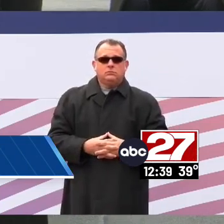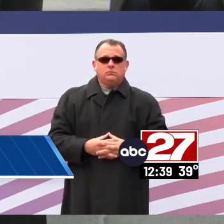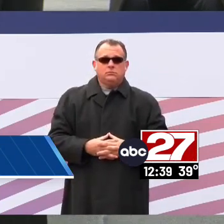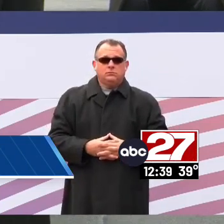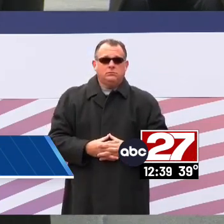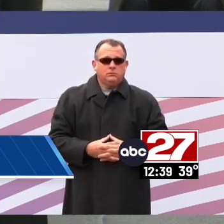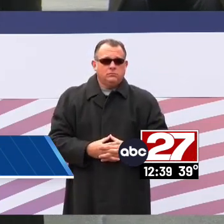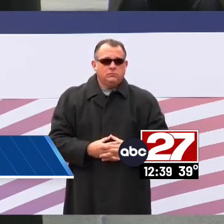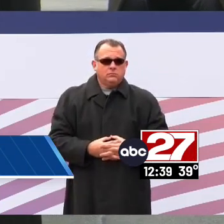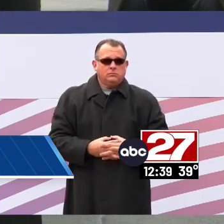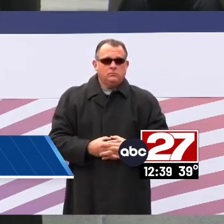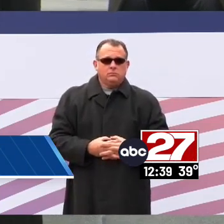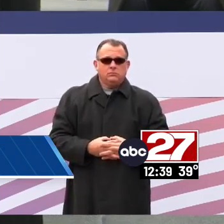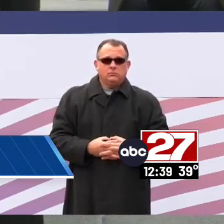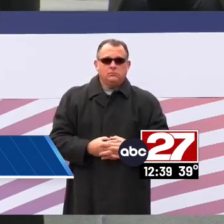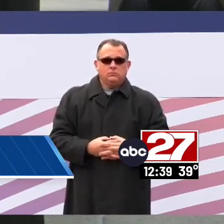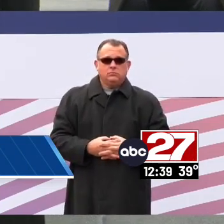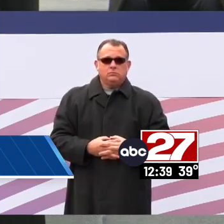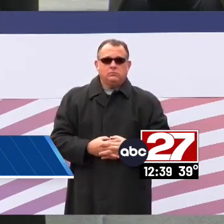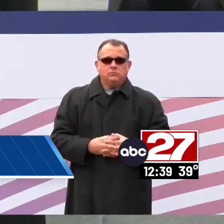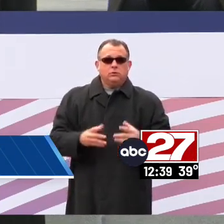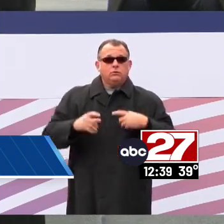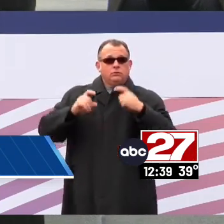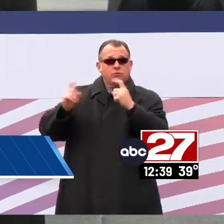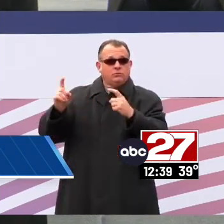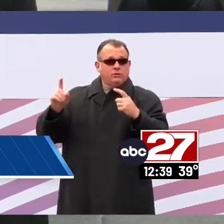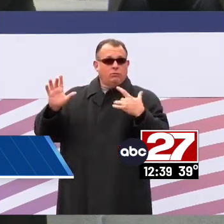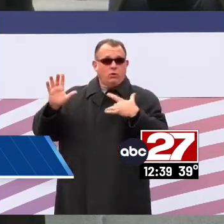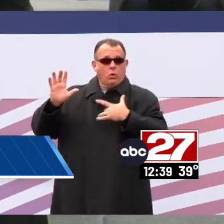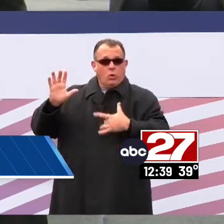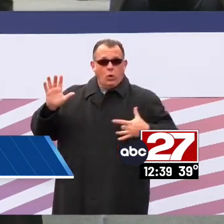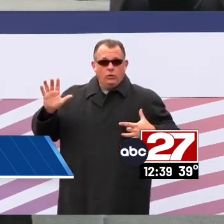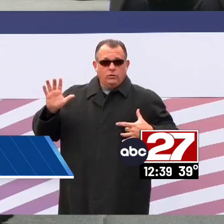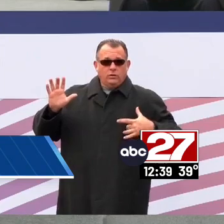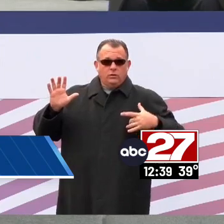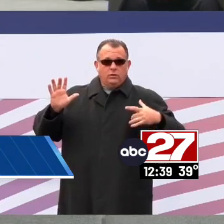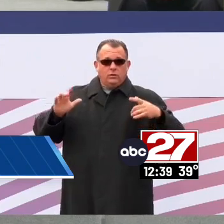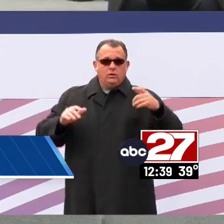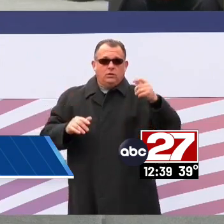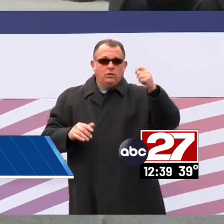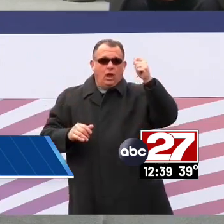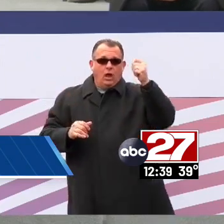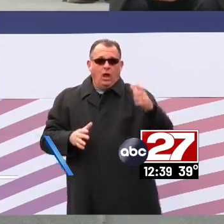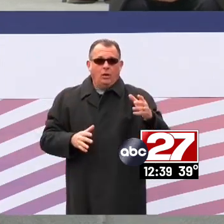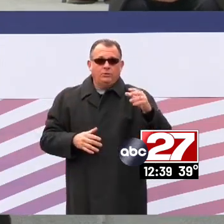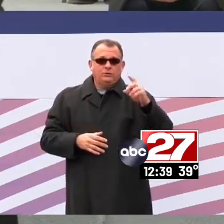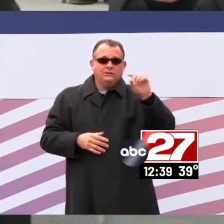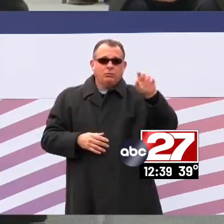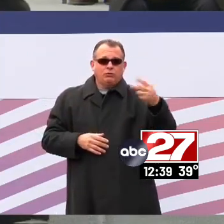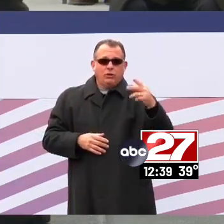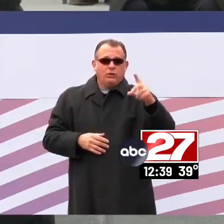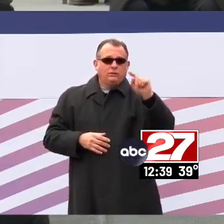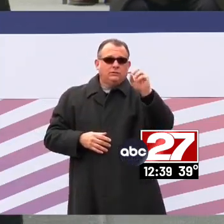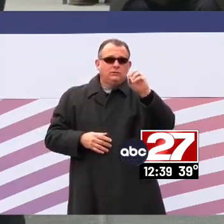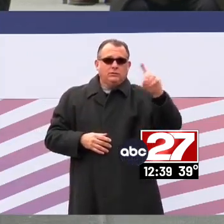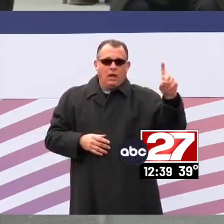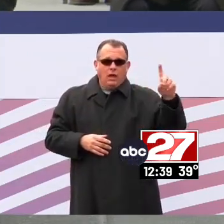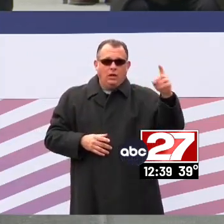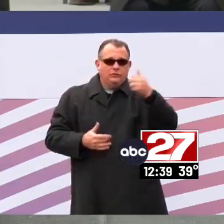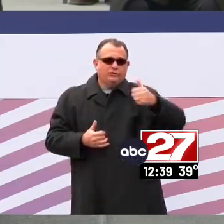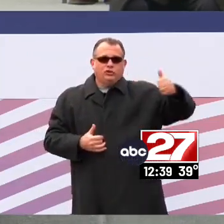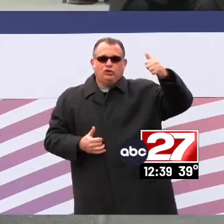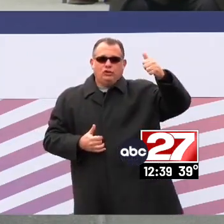To administer the oath of office, the Honorable Deborah Todd, the Chief Justice of Pennsylvania.